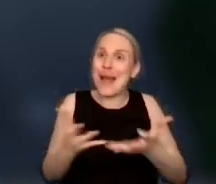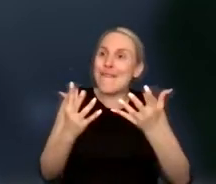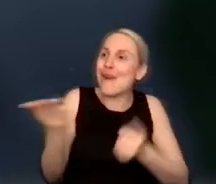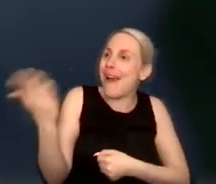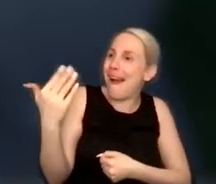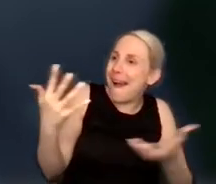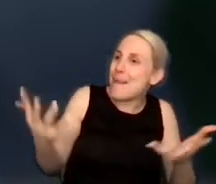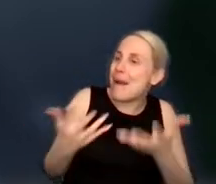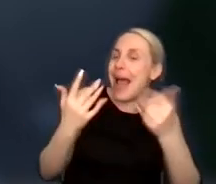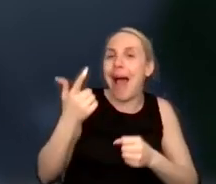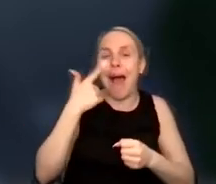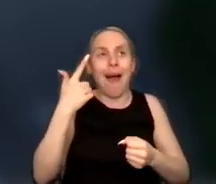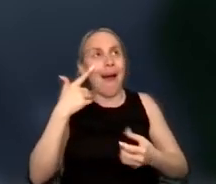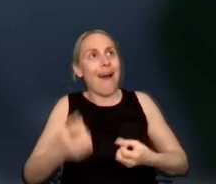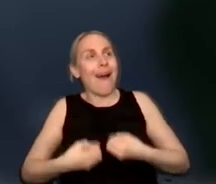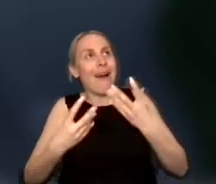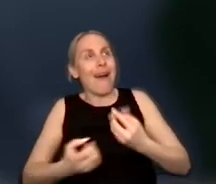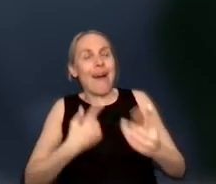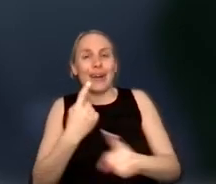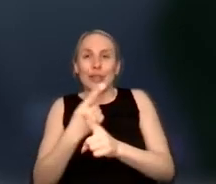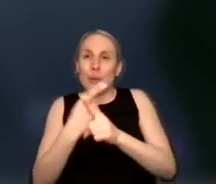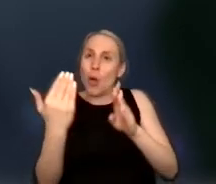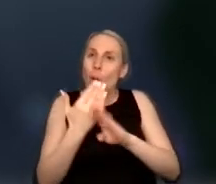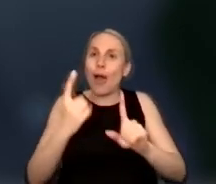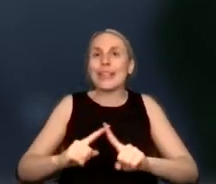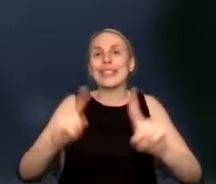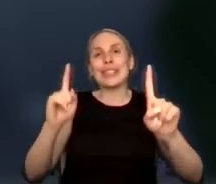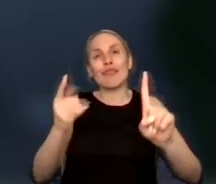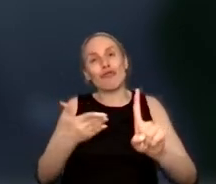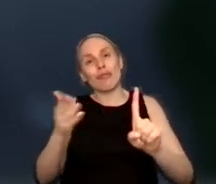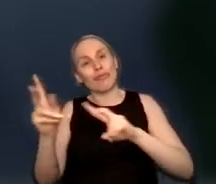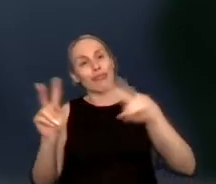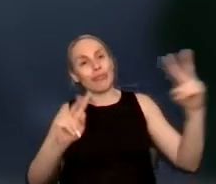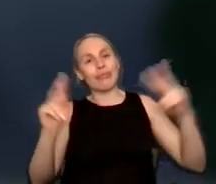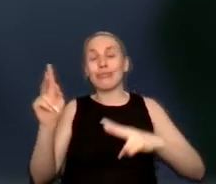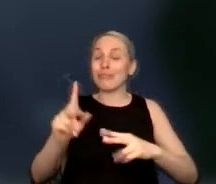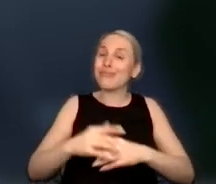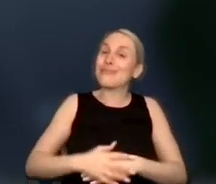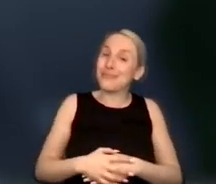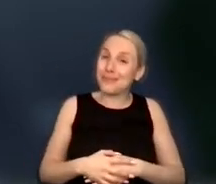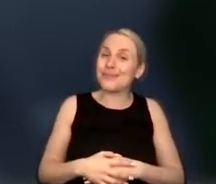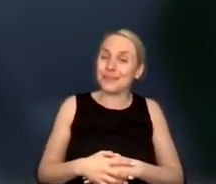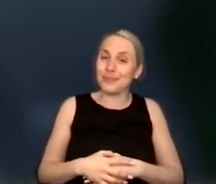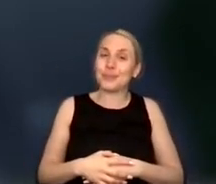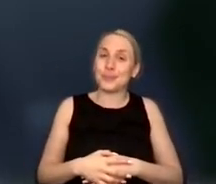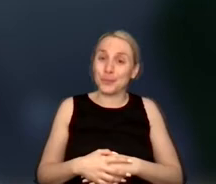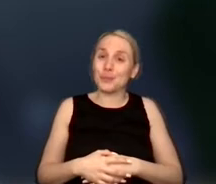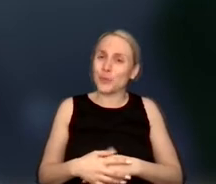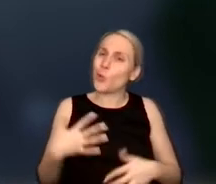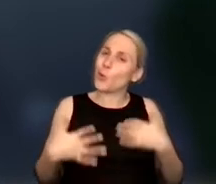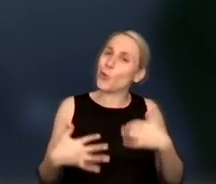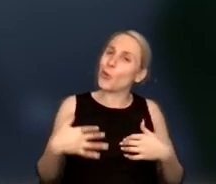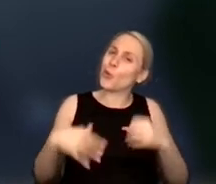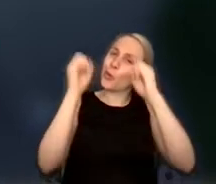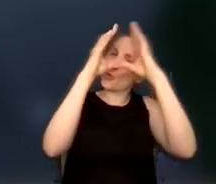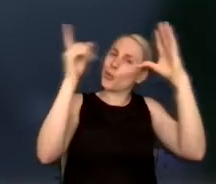your work, and then it forces you to think and talk about it quite differently. So yeah, that's like an interesting way to think about it, maybe.